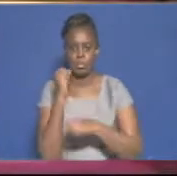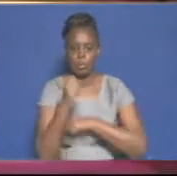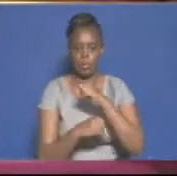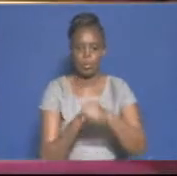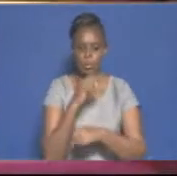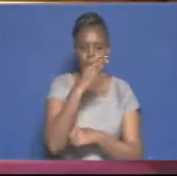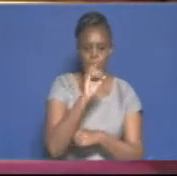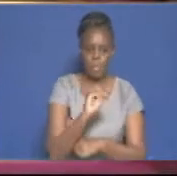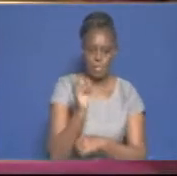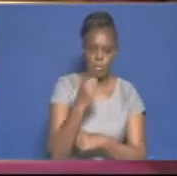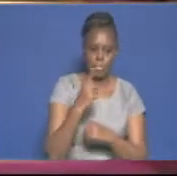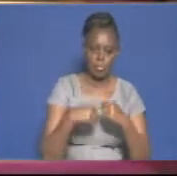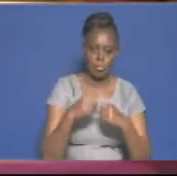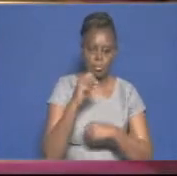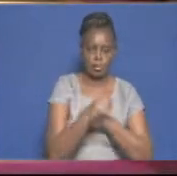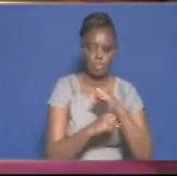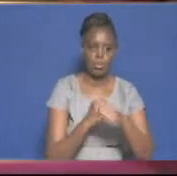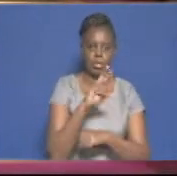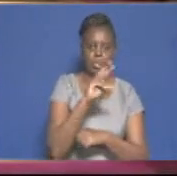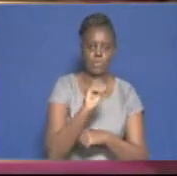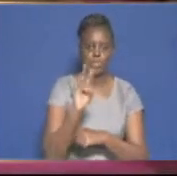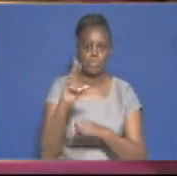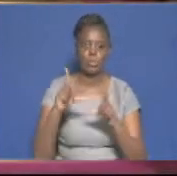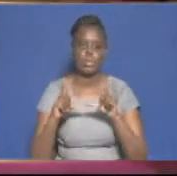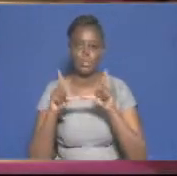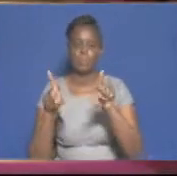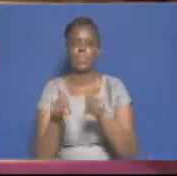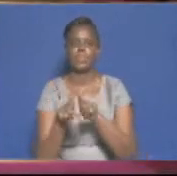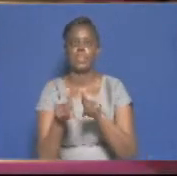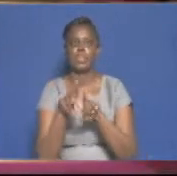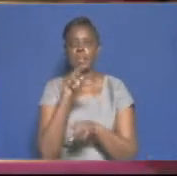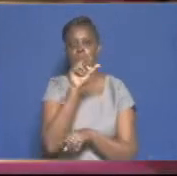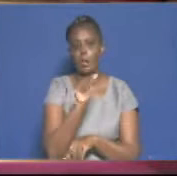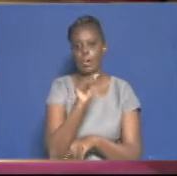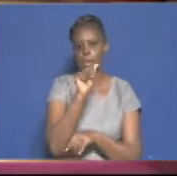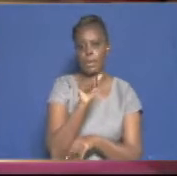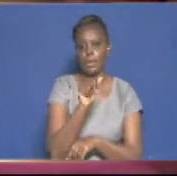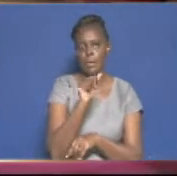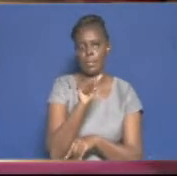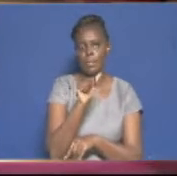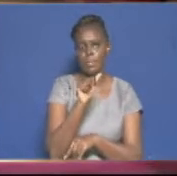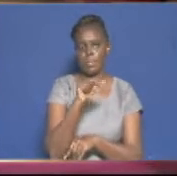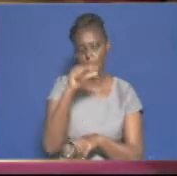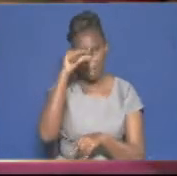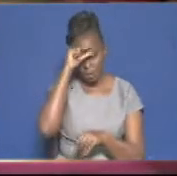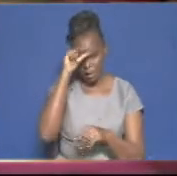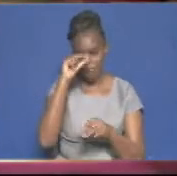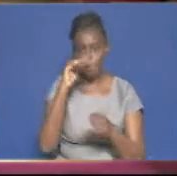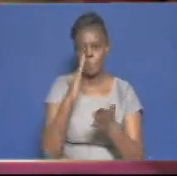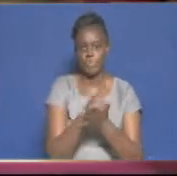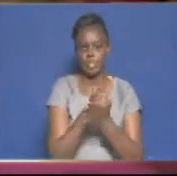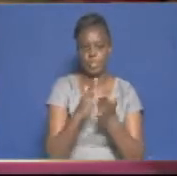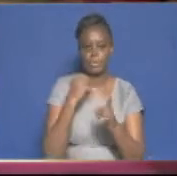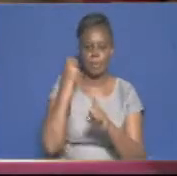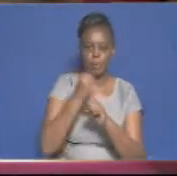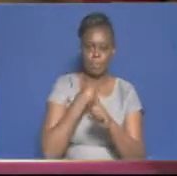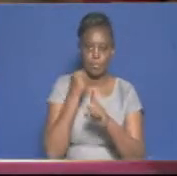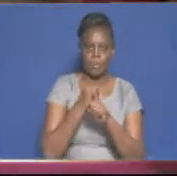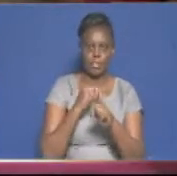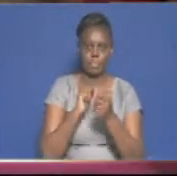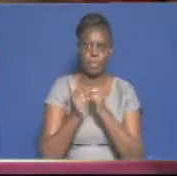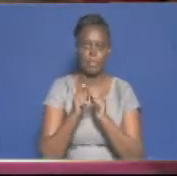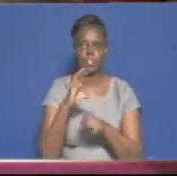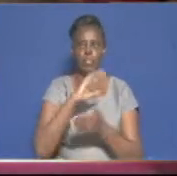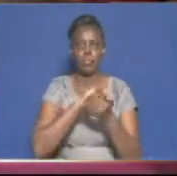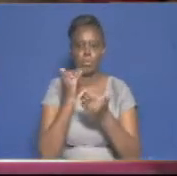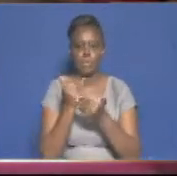30th of June 2020 and the certificates therein. A, the State Department for National Government Affirmative Action Fund. B,